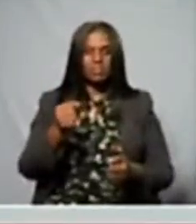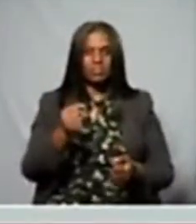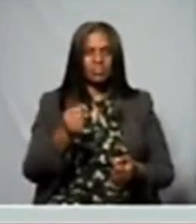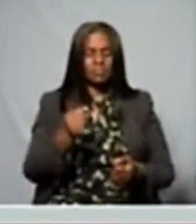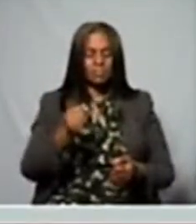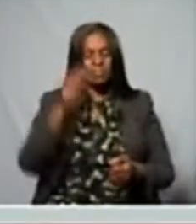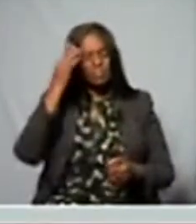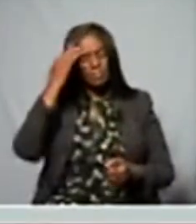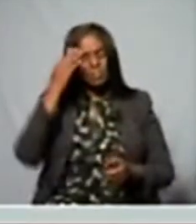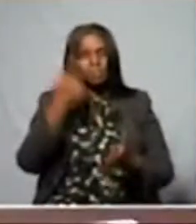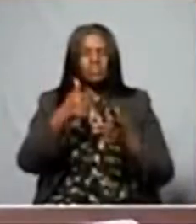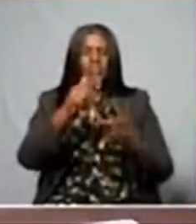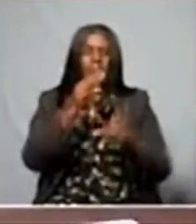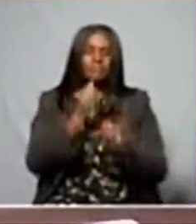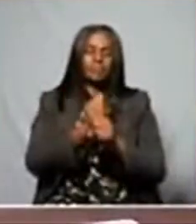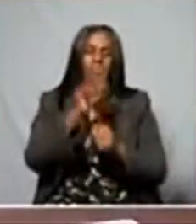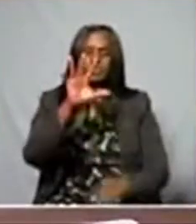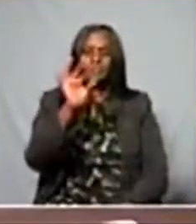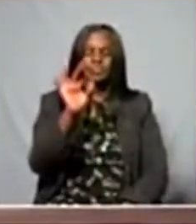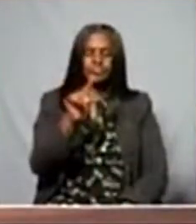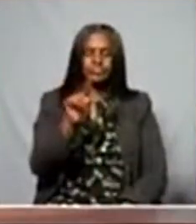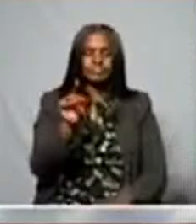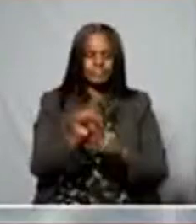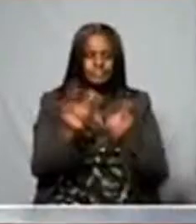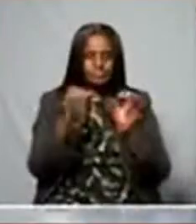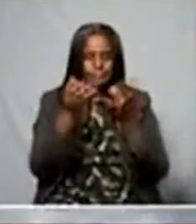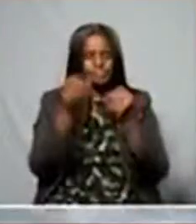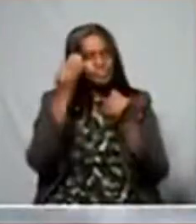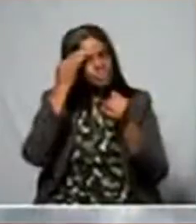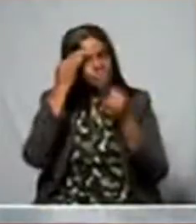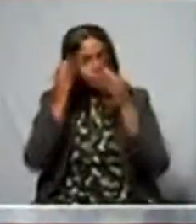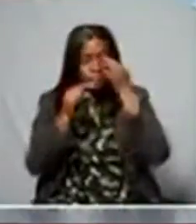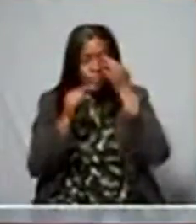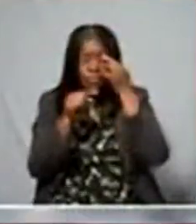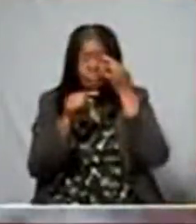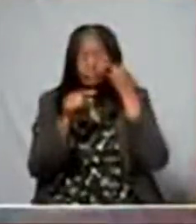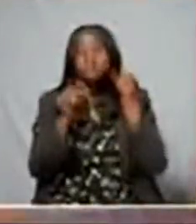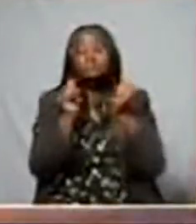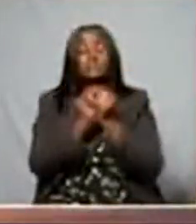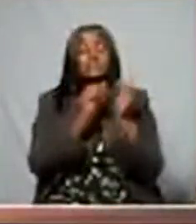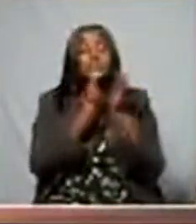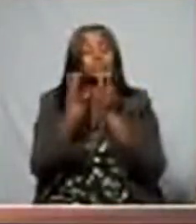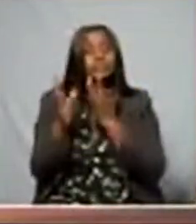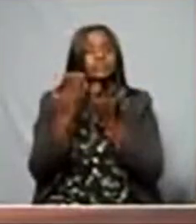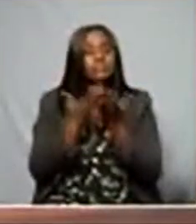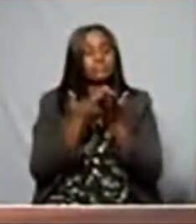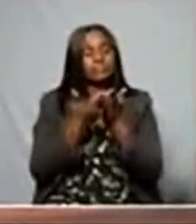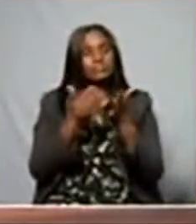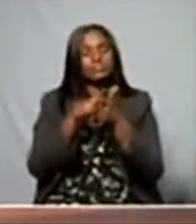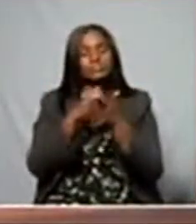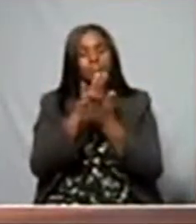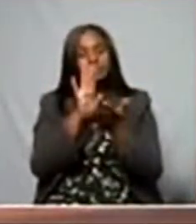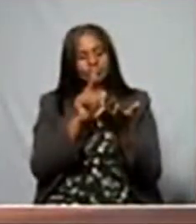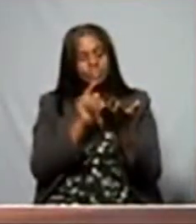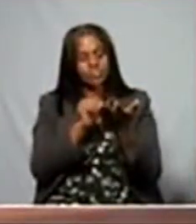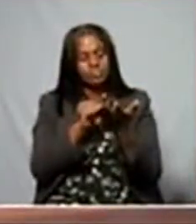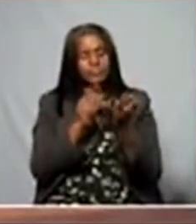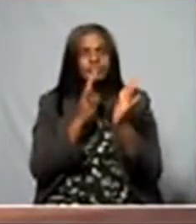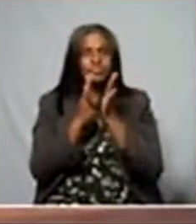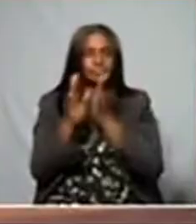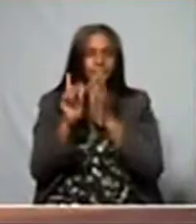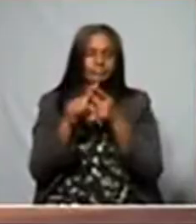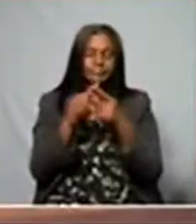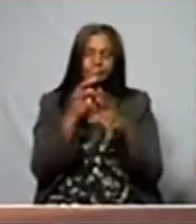what we received was 59. This committee would want to know in terms of the planning purpose, how much did you plan